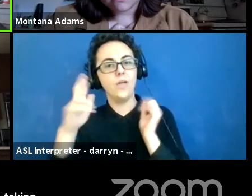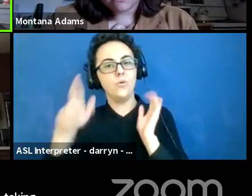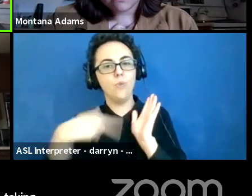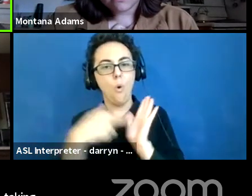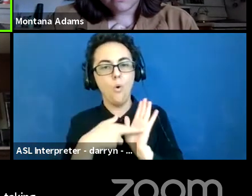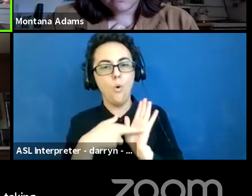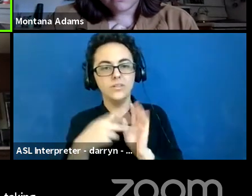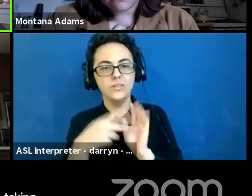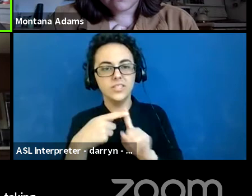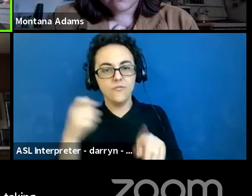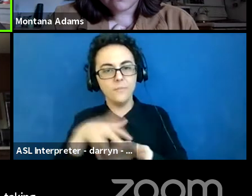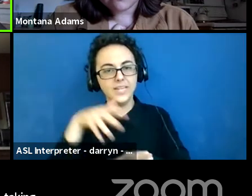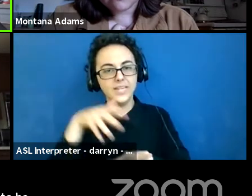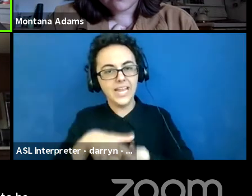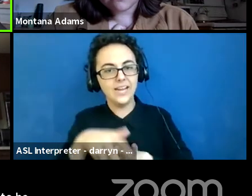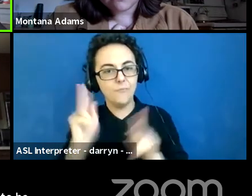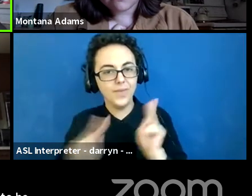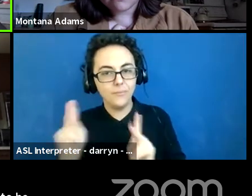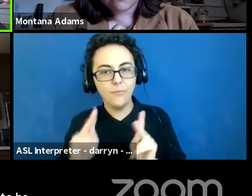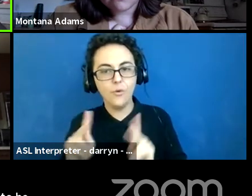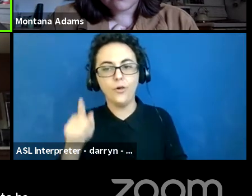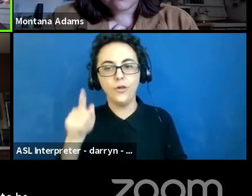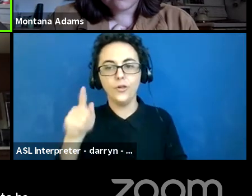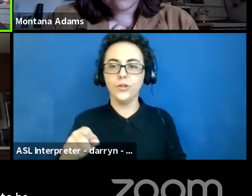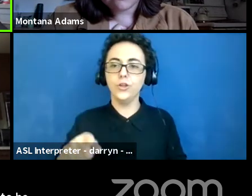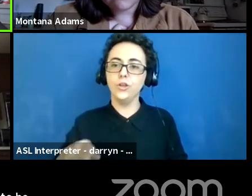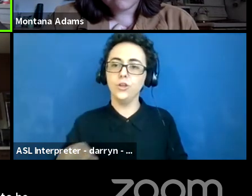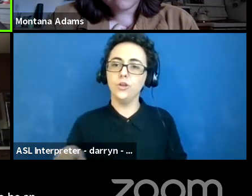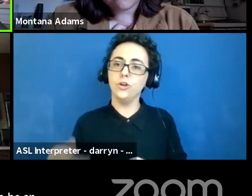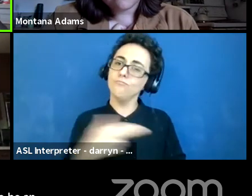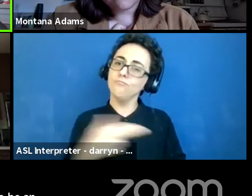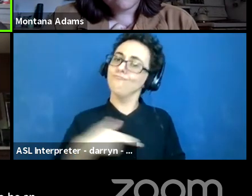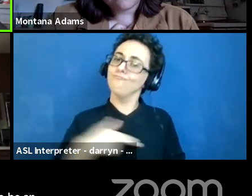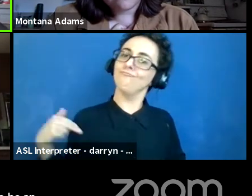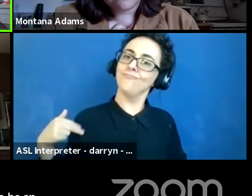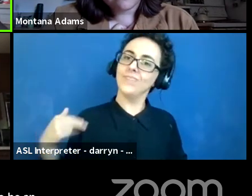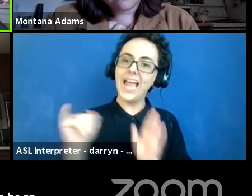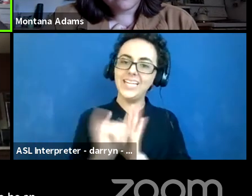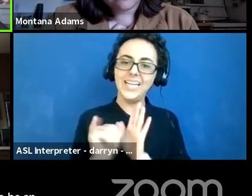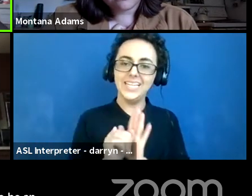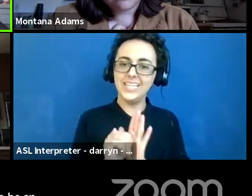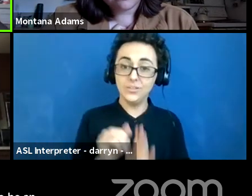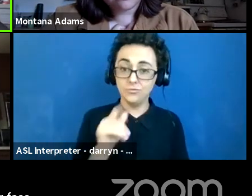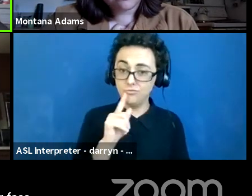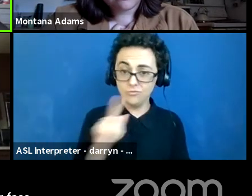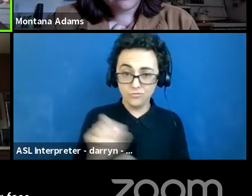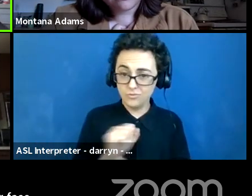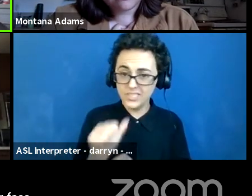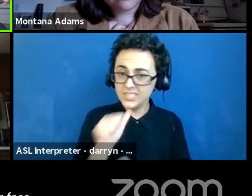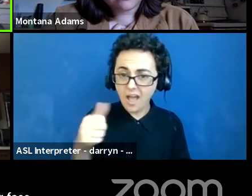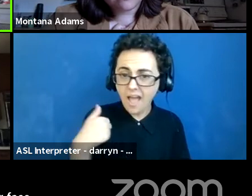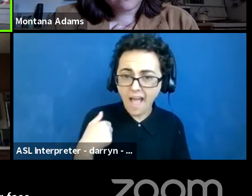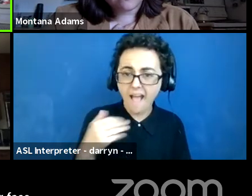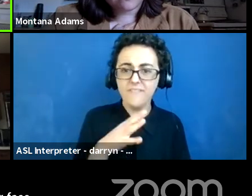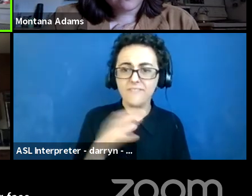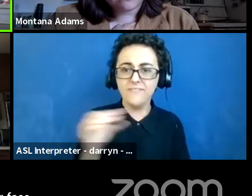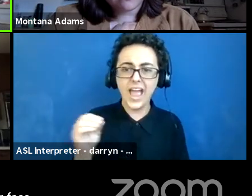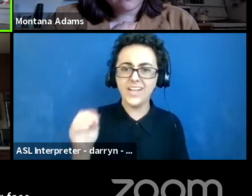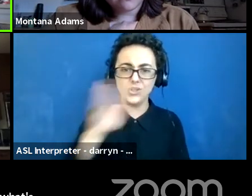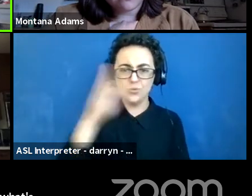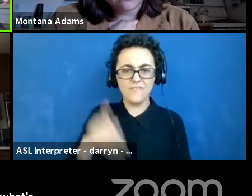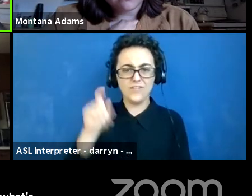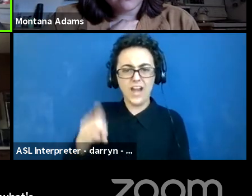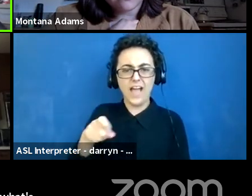You're claiming to be an identity that you're not, and that you will never face, and you will never have to experience. And just, what's the